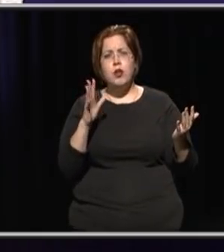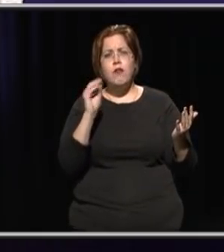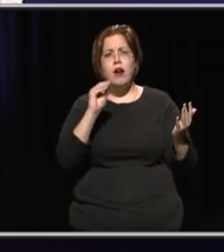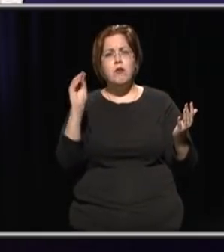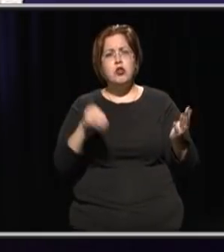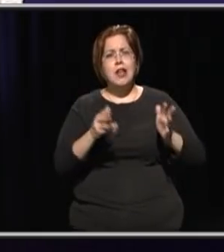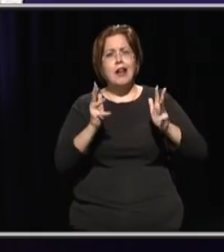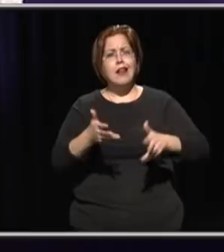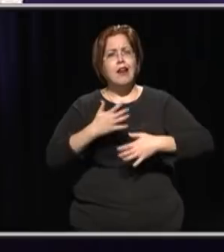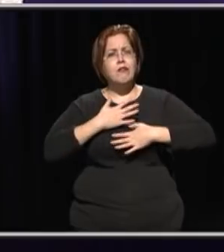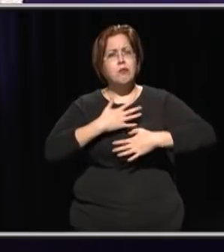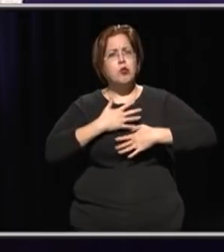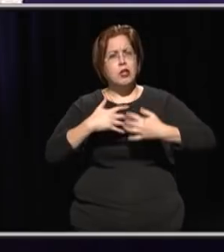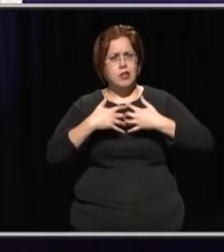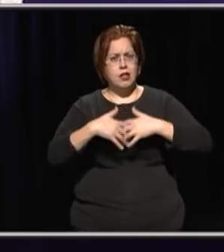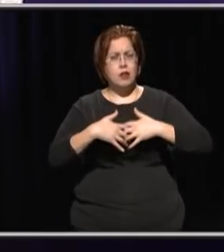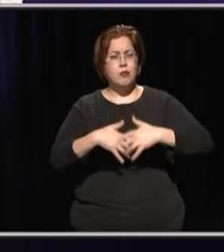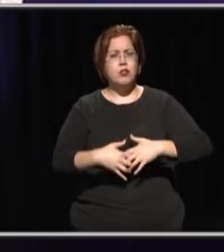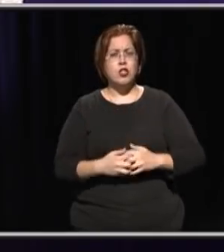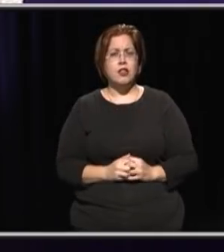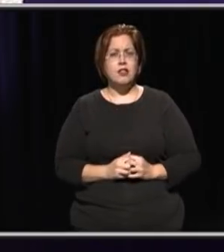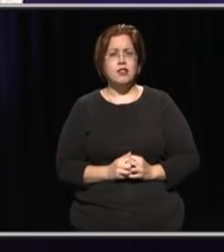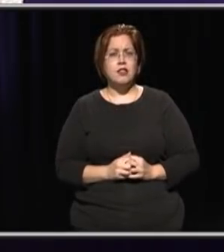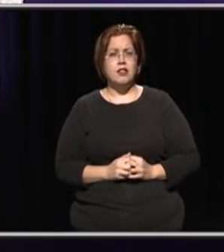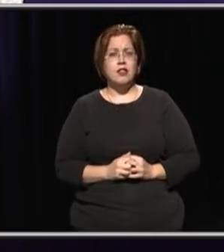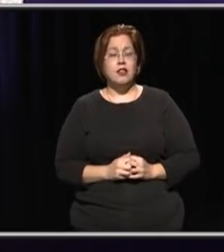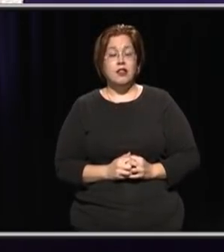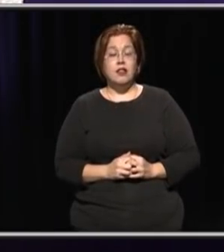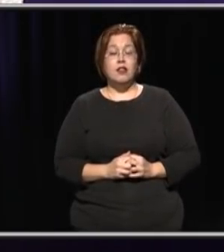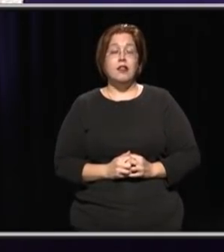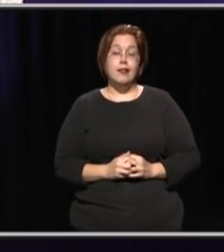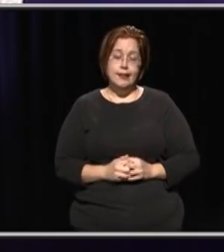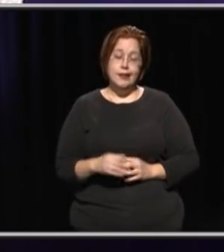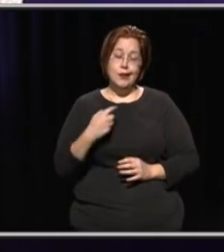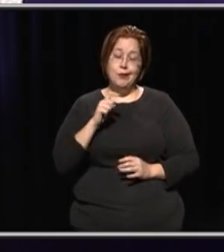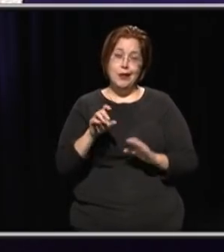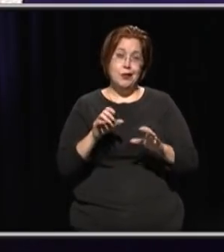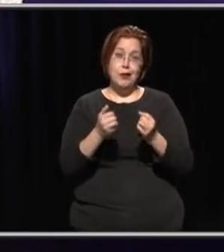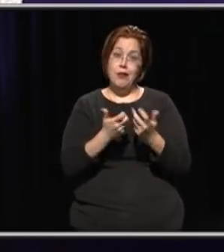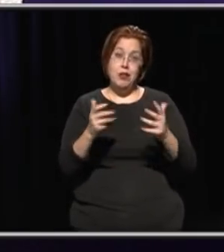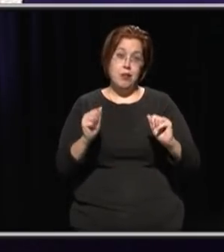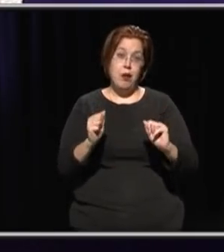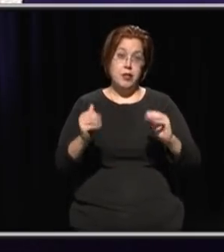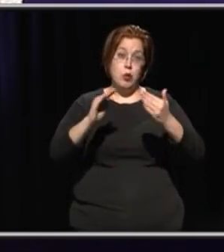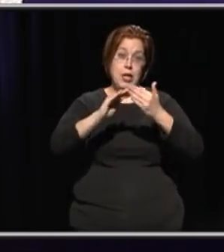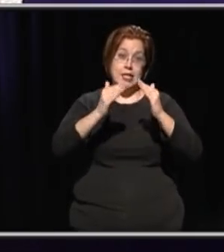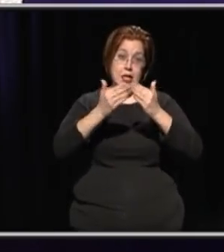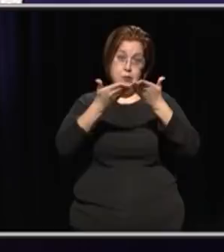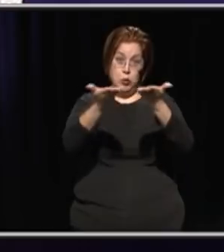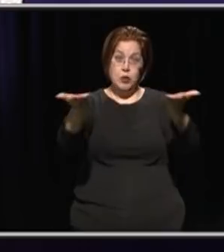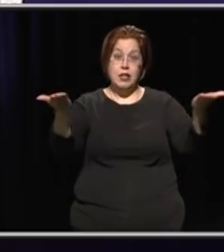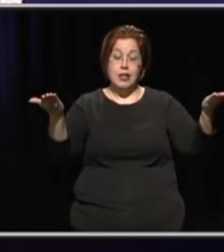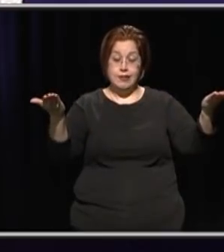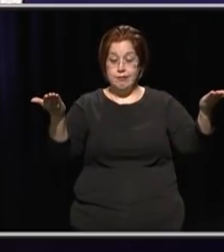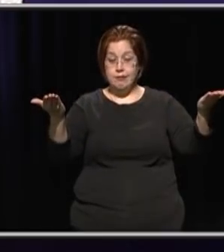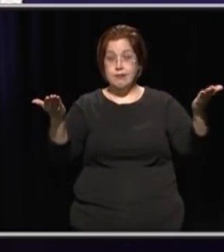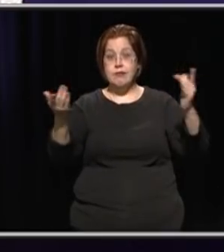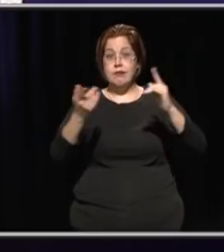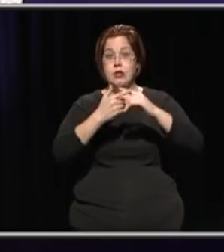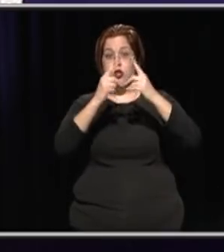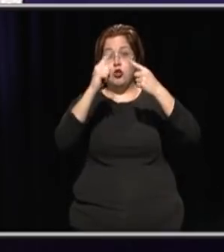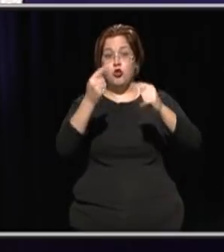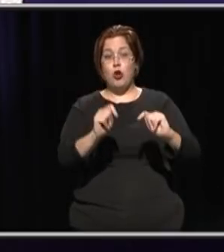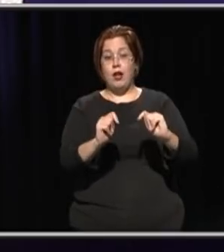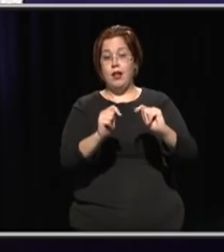45% of available ventilators. And so we've got to do everything we can as a community to, flatten and